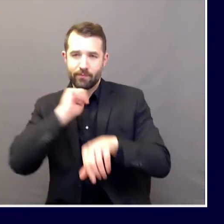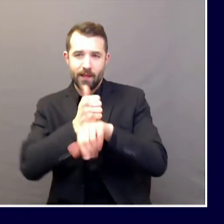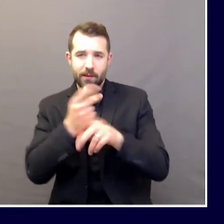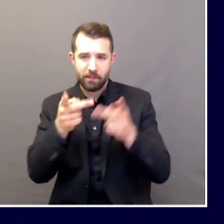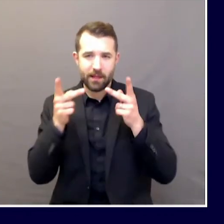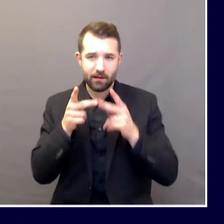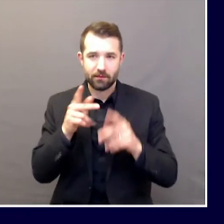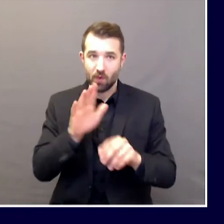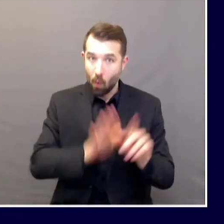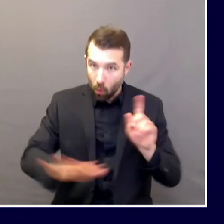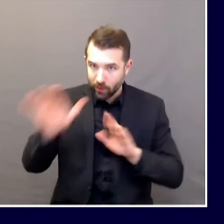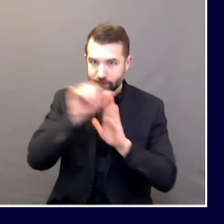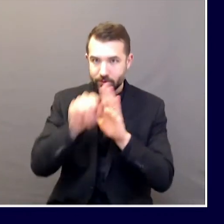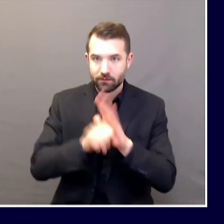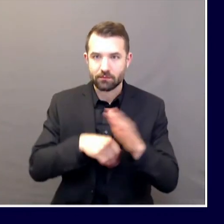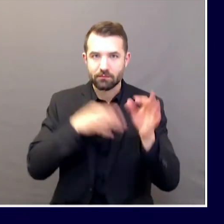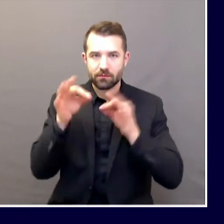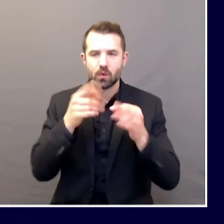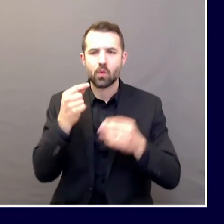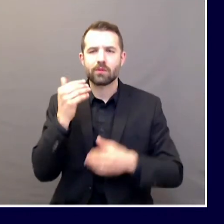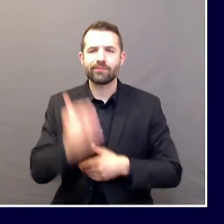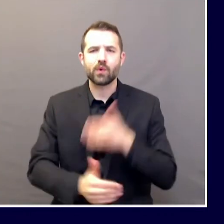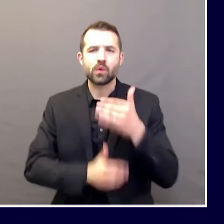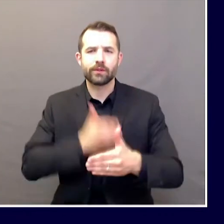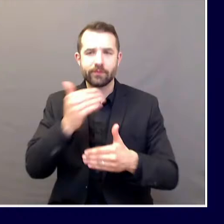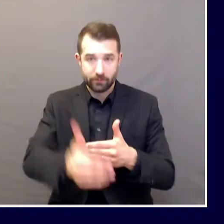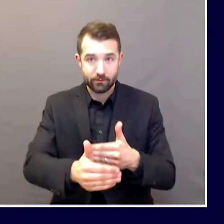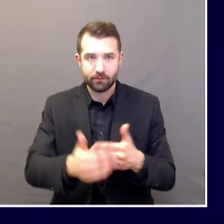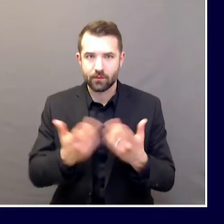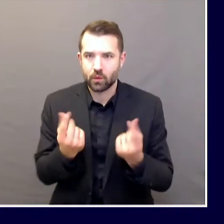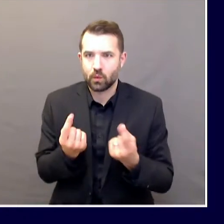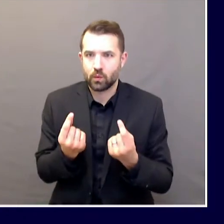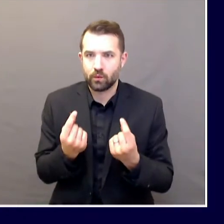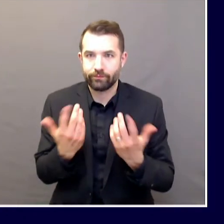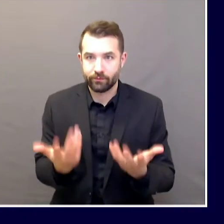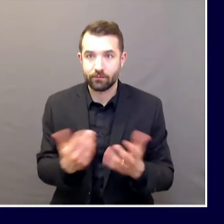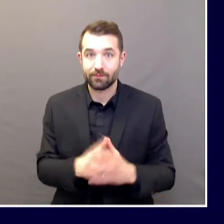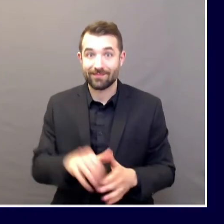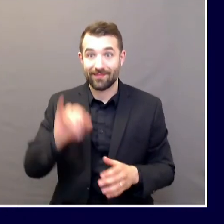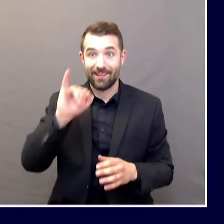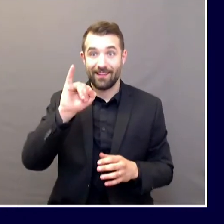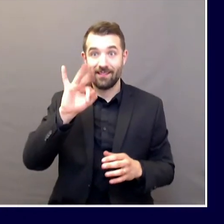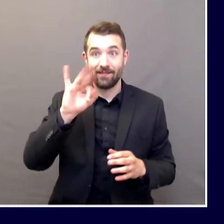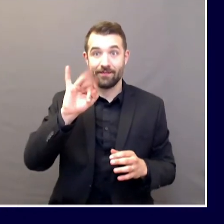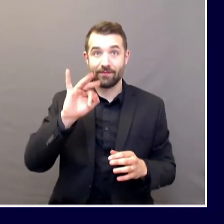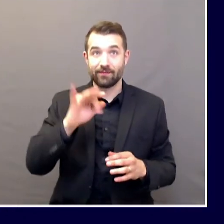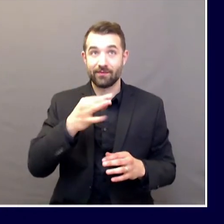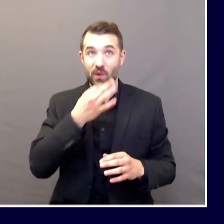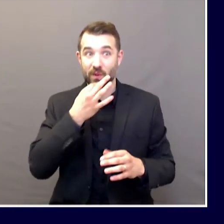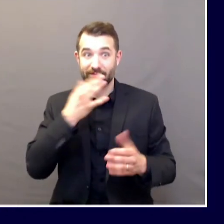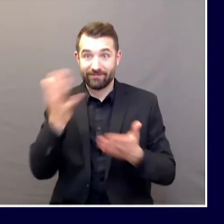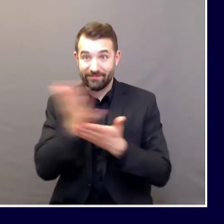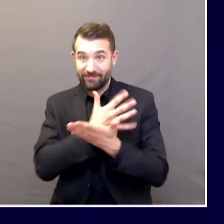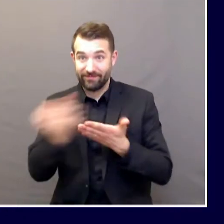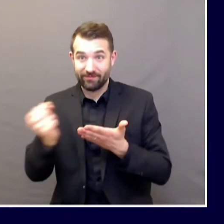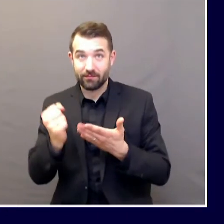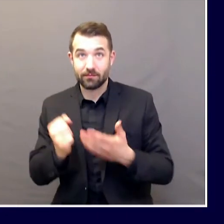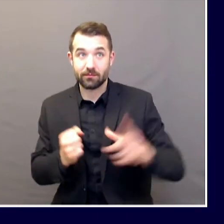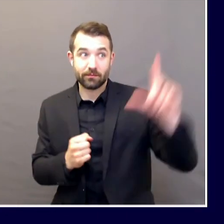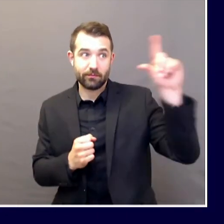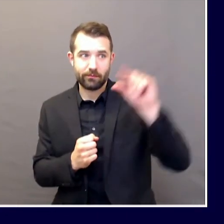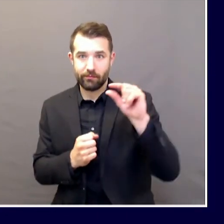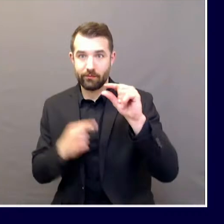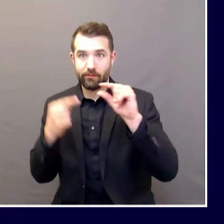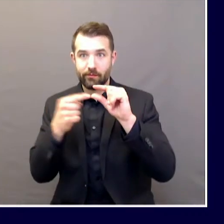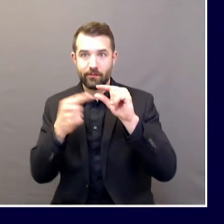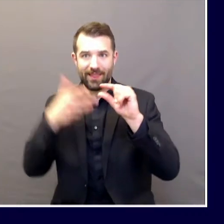the process by which any vaccination site, what they should do if they are approaching the end of the day and have a few doses left